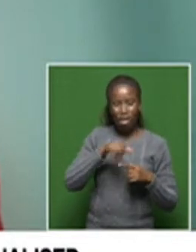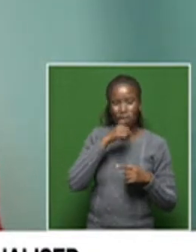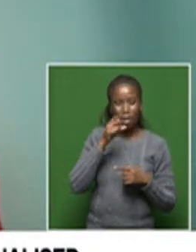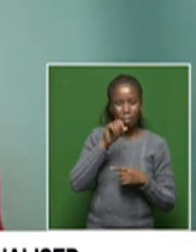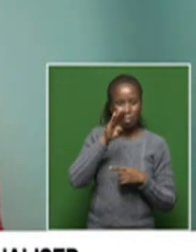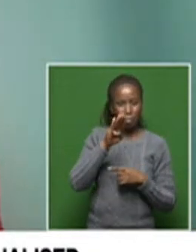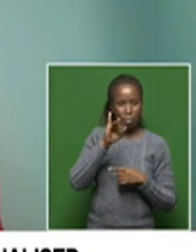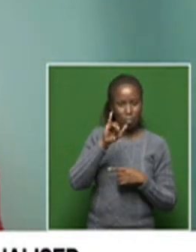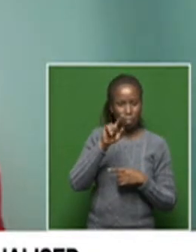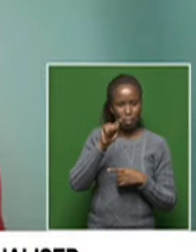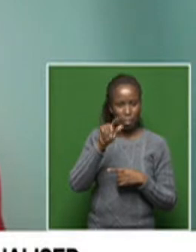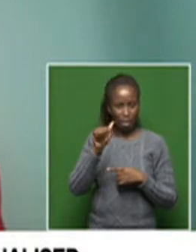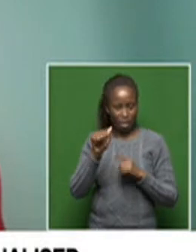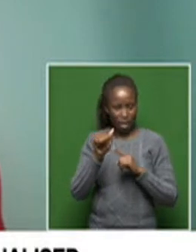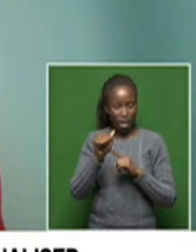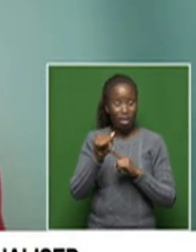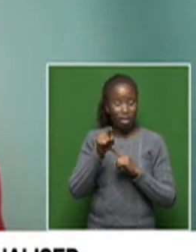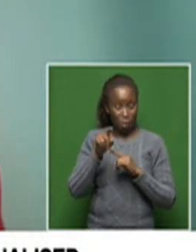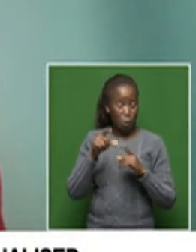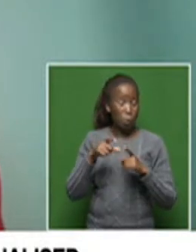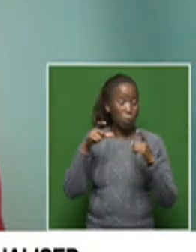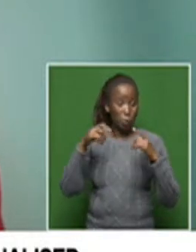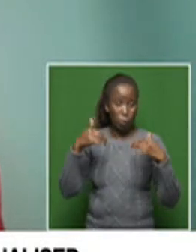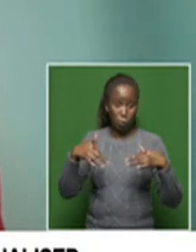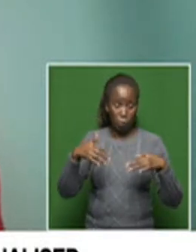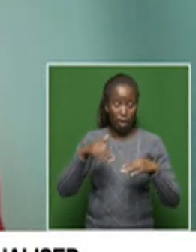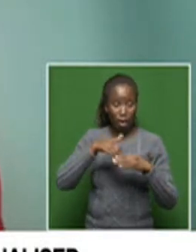which is the major circulating variant in Africa,